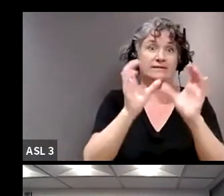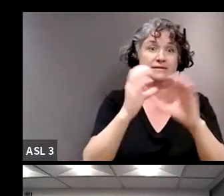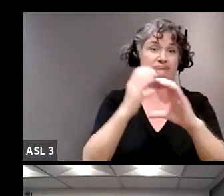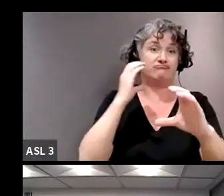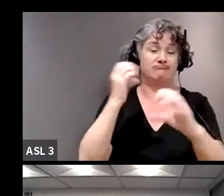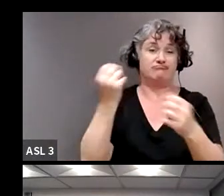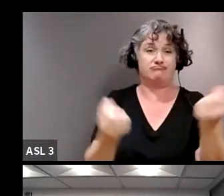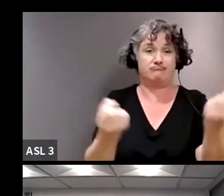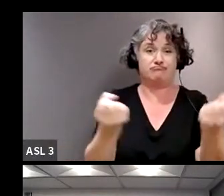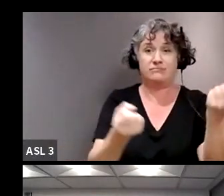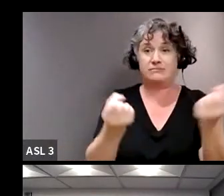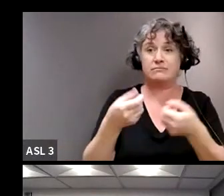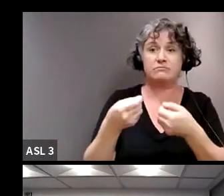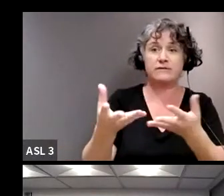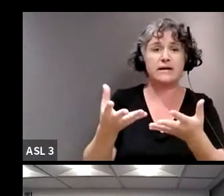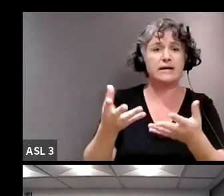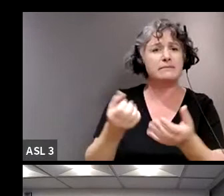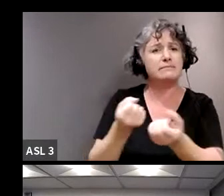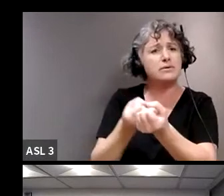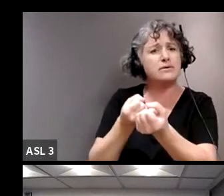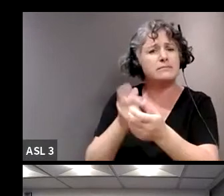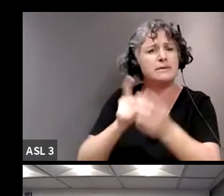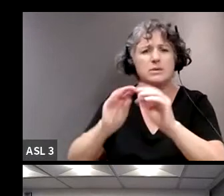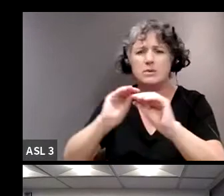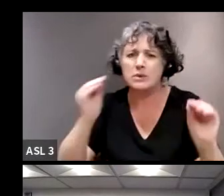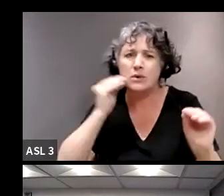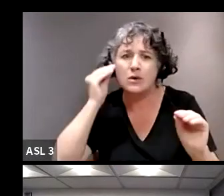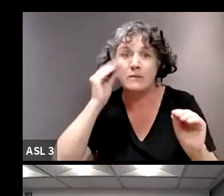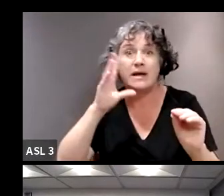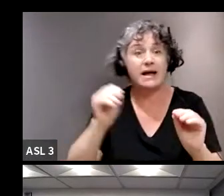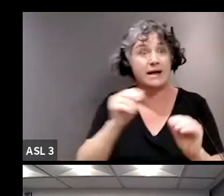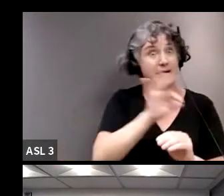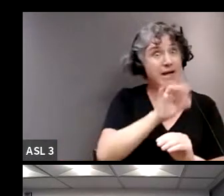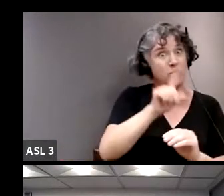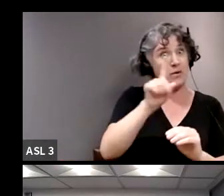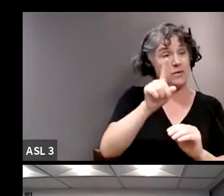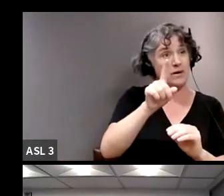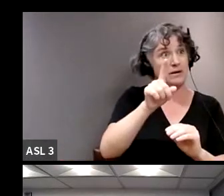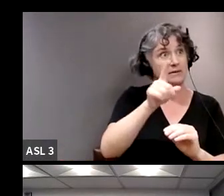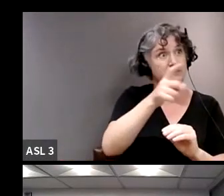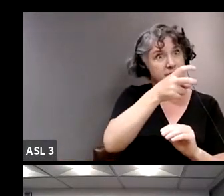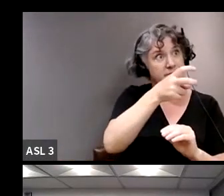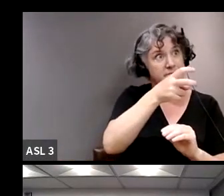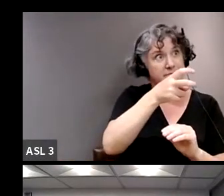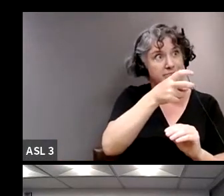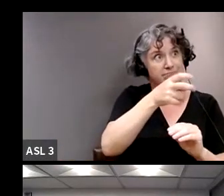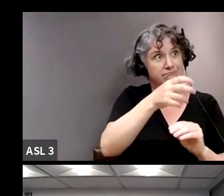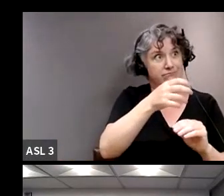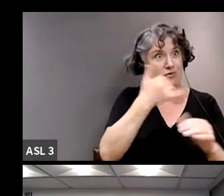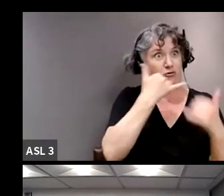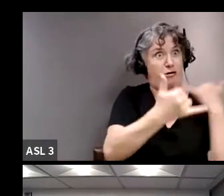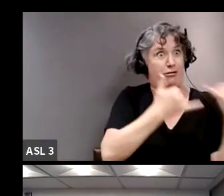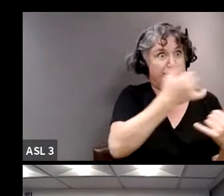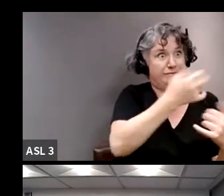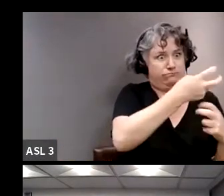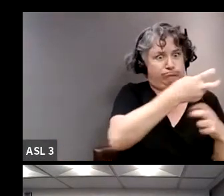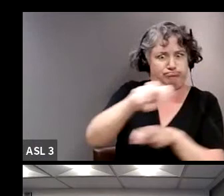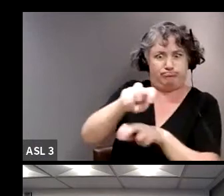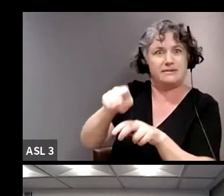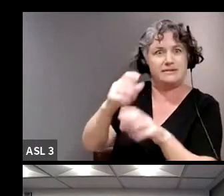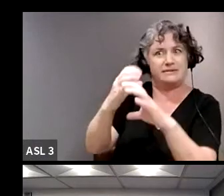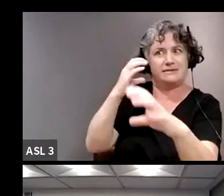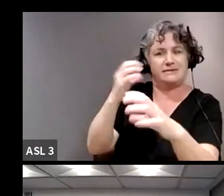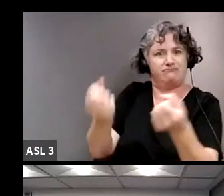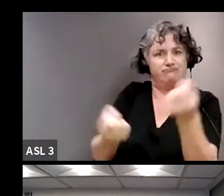support for uh homeless people but also some place for the 911 diversion calls to go so that their staff to divert calls too and free up